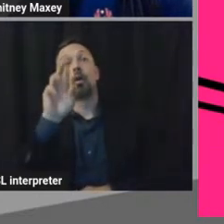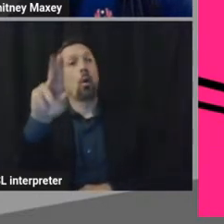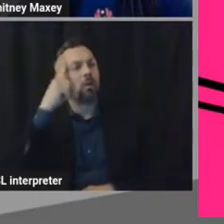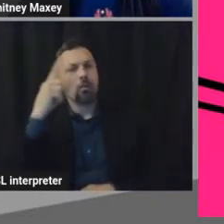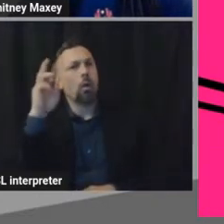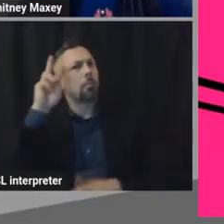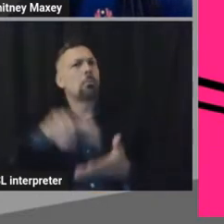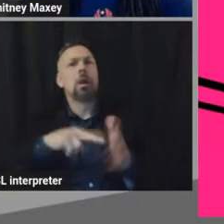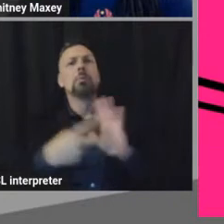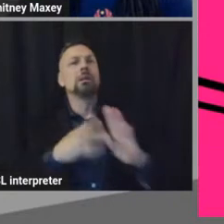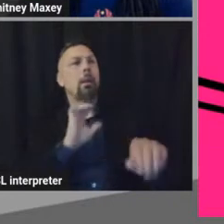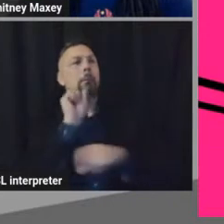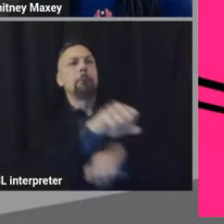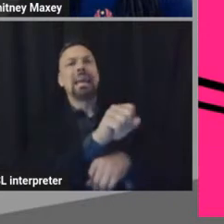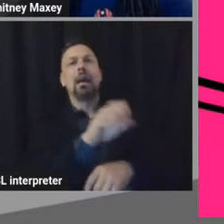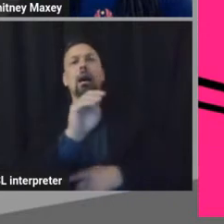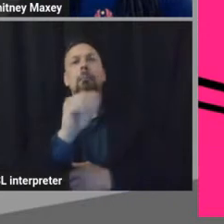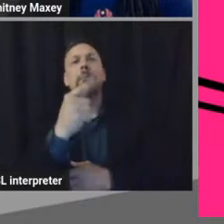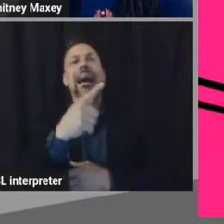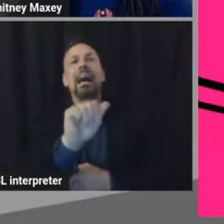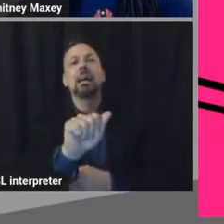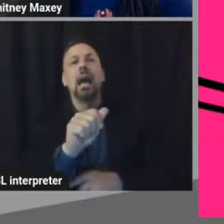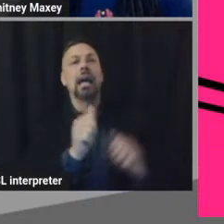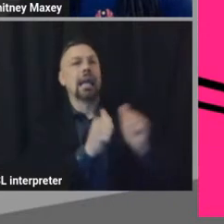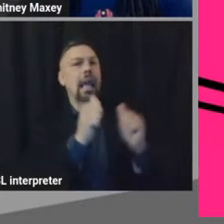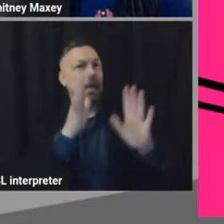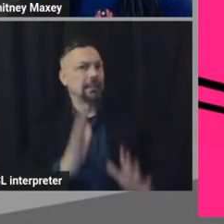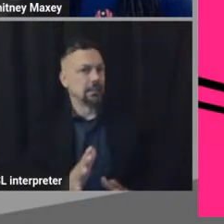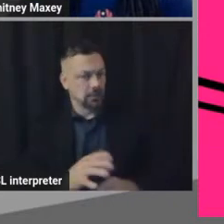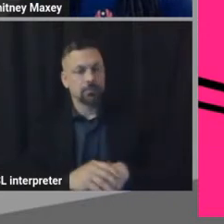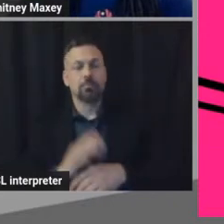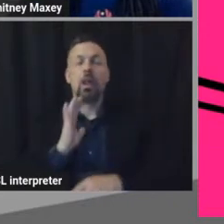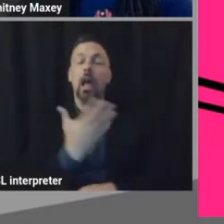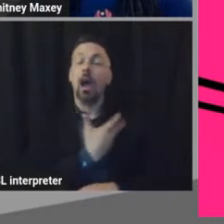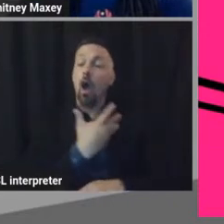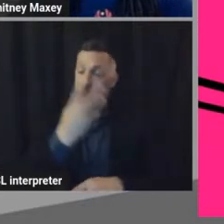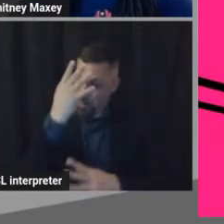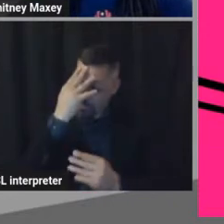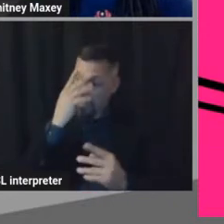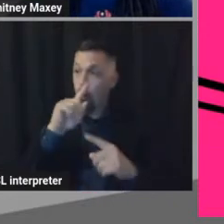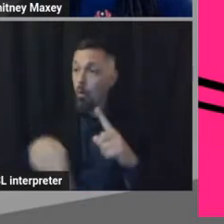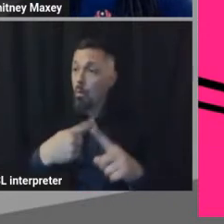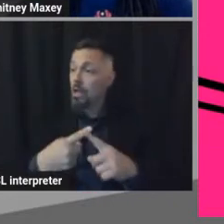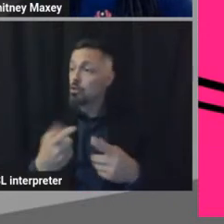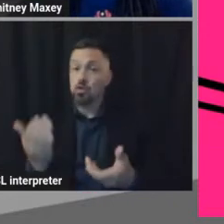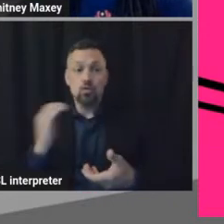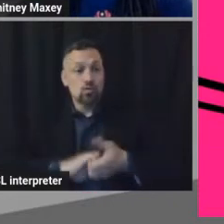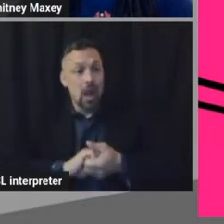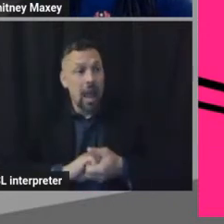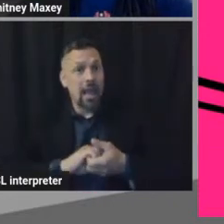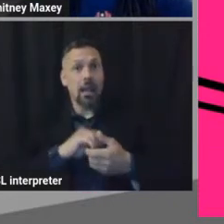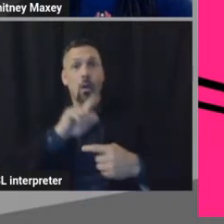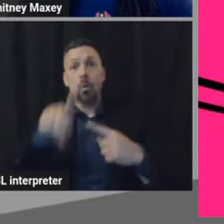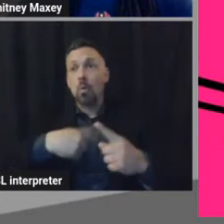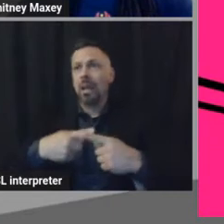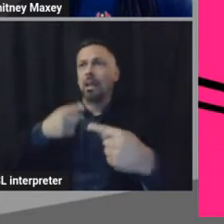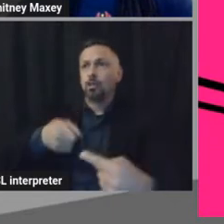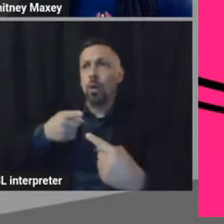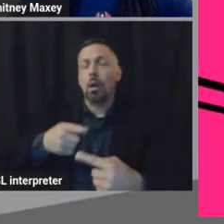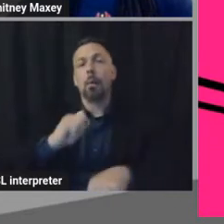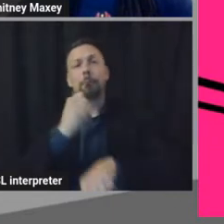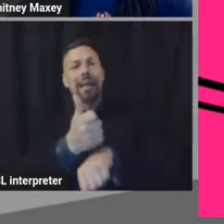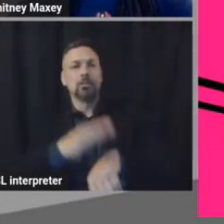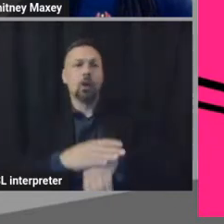Our aim is that the curriculum will aid our thinking of when to unite and when to struggle based on time,